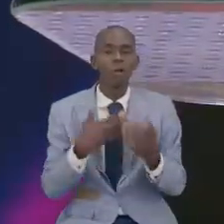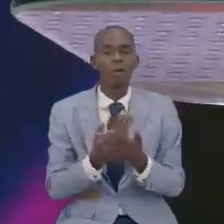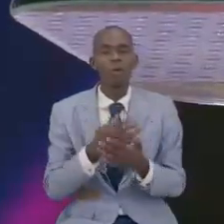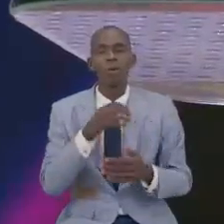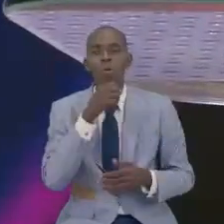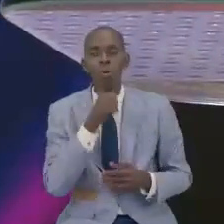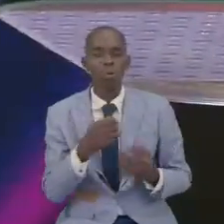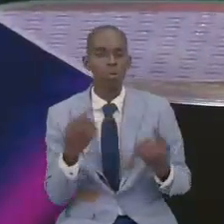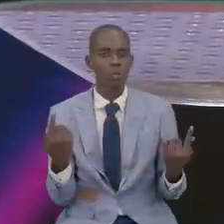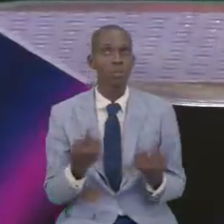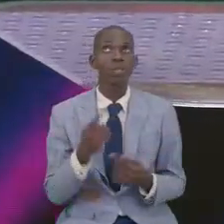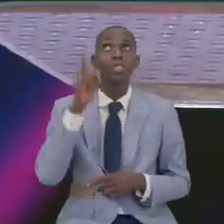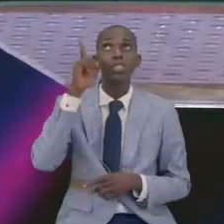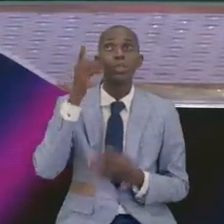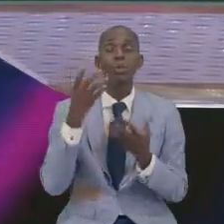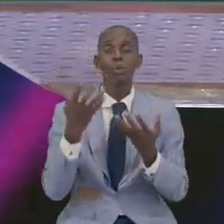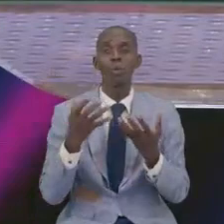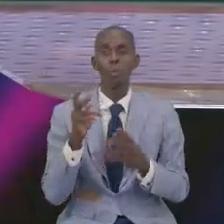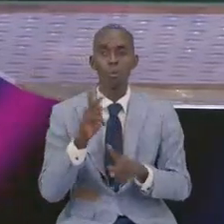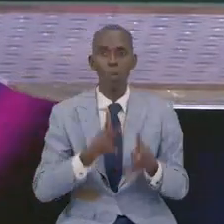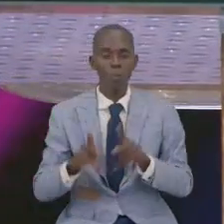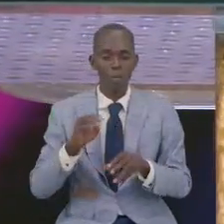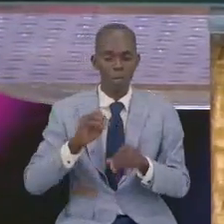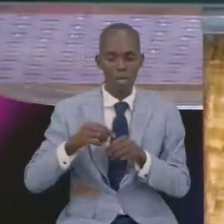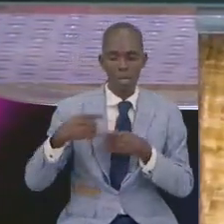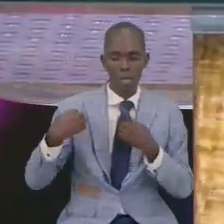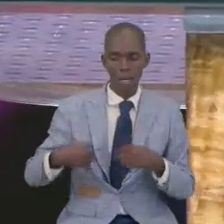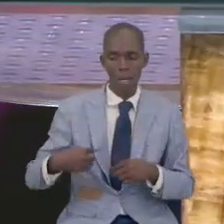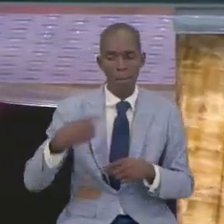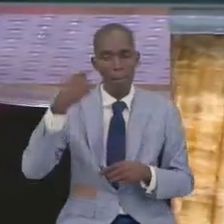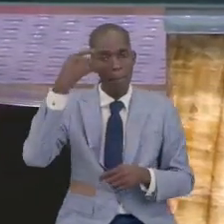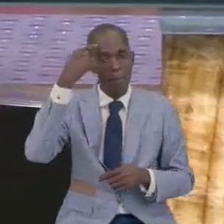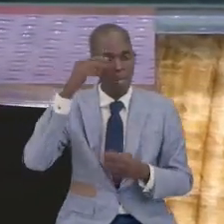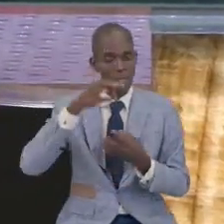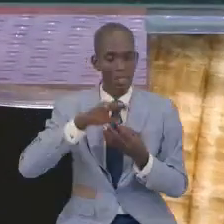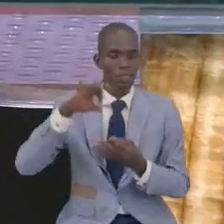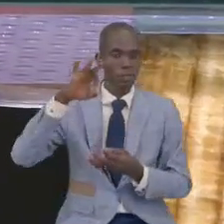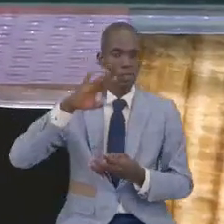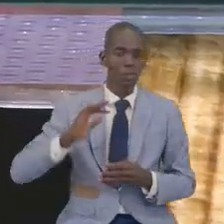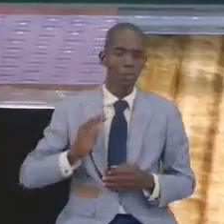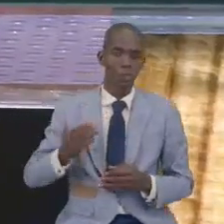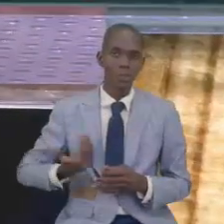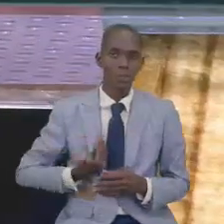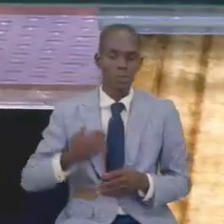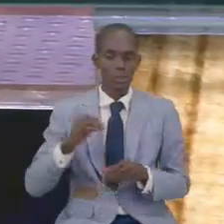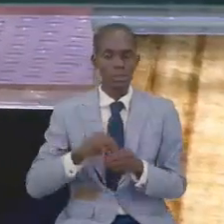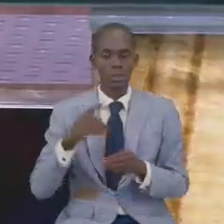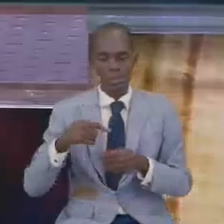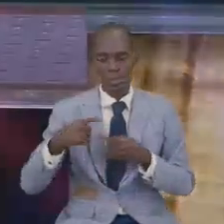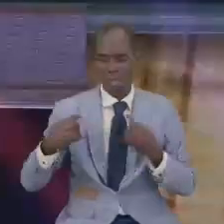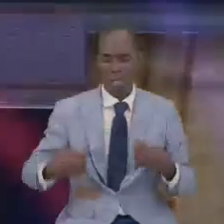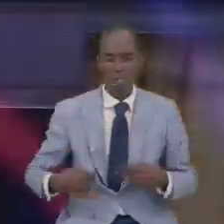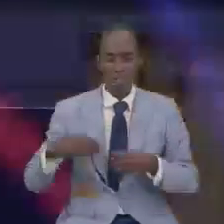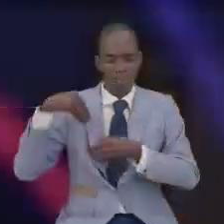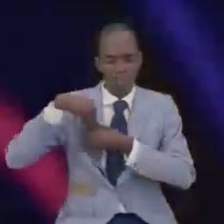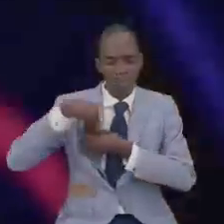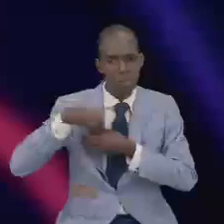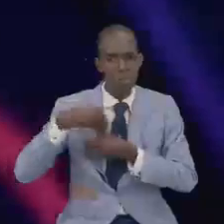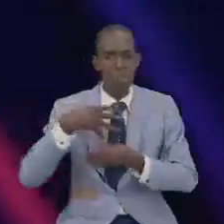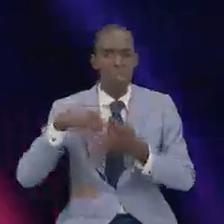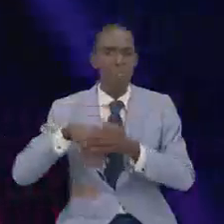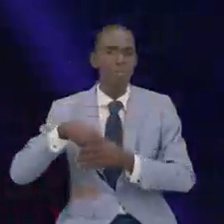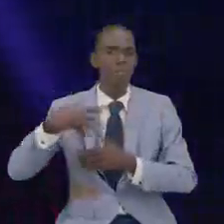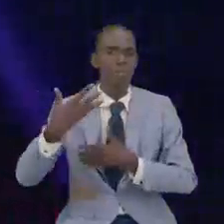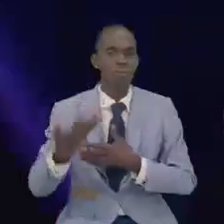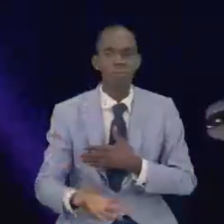He wants people in heart, in mind, in spirit, in soul, in their hand, external and